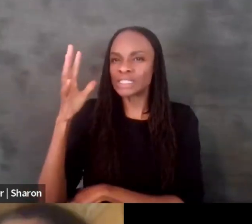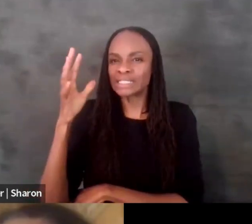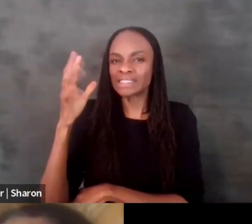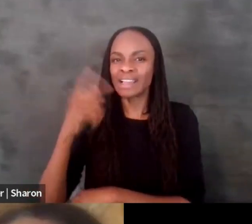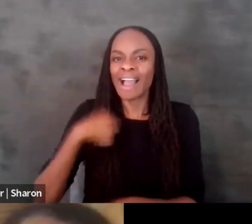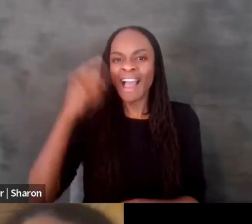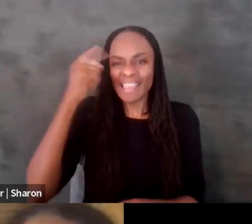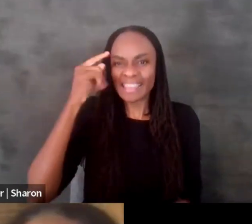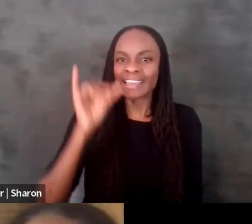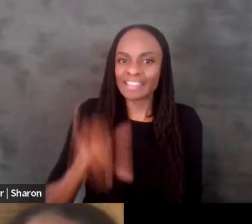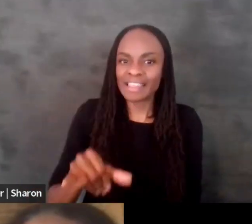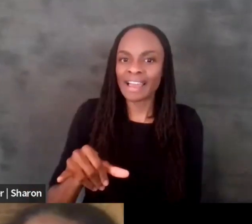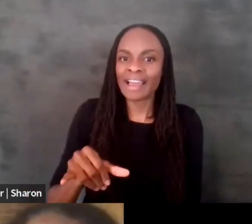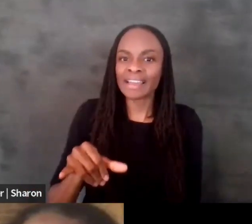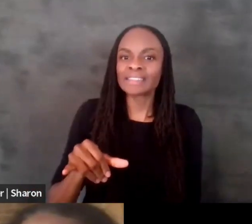may be see. better for